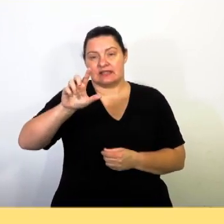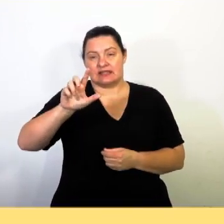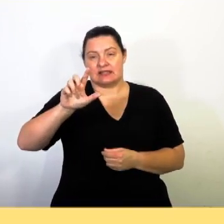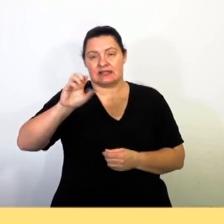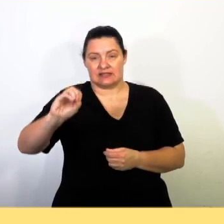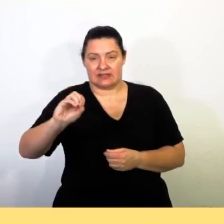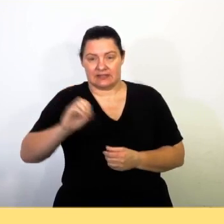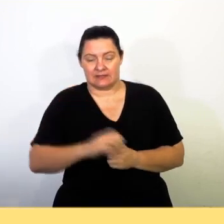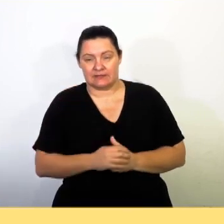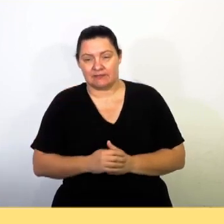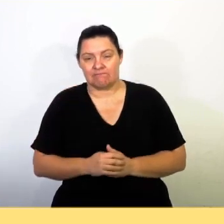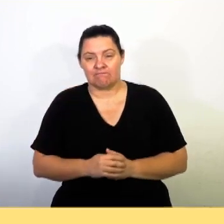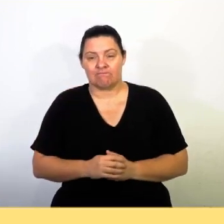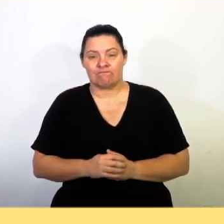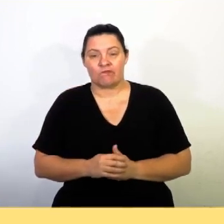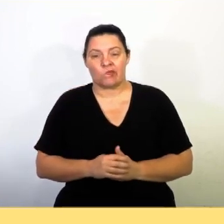870.